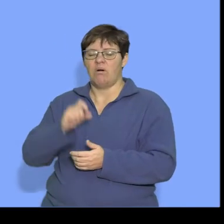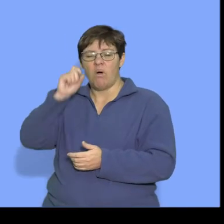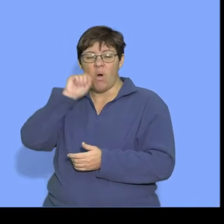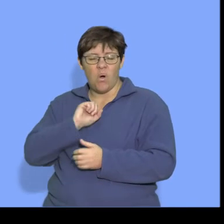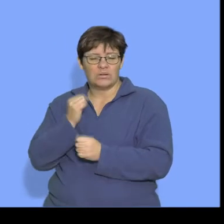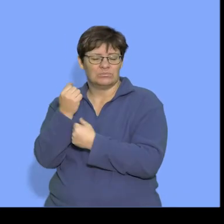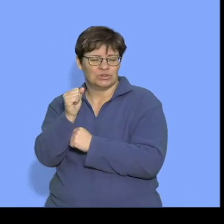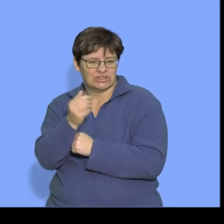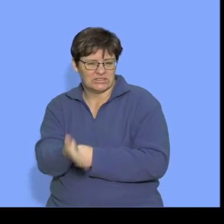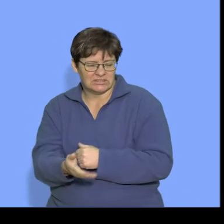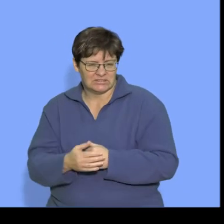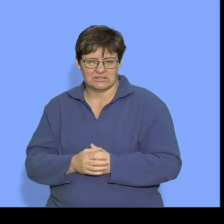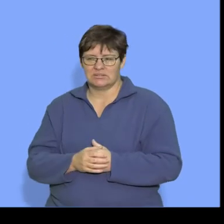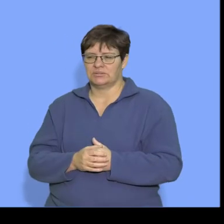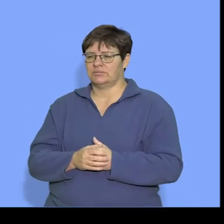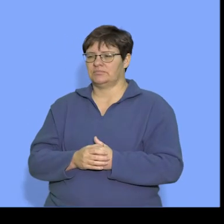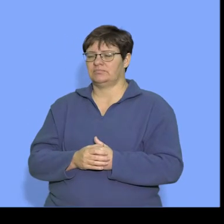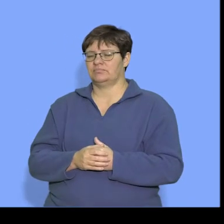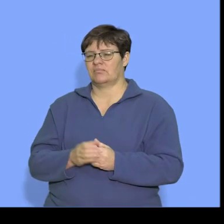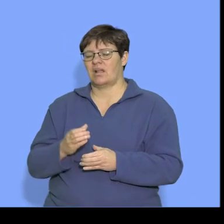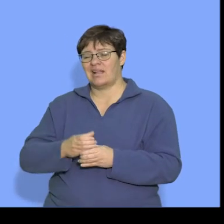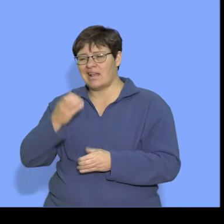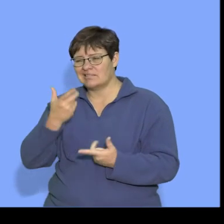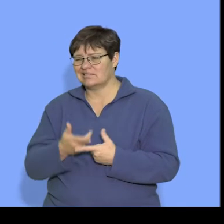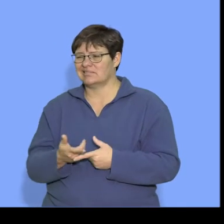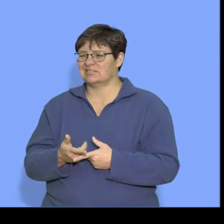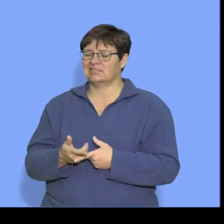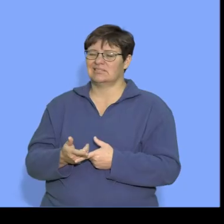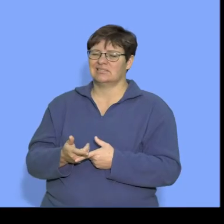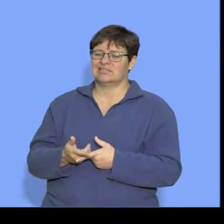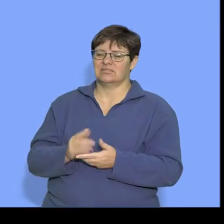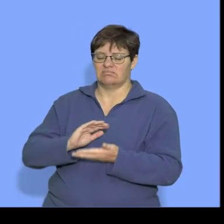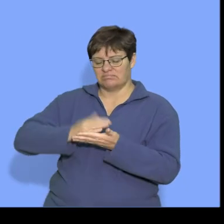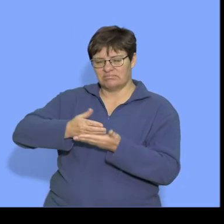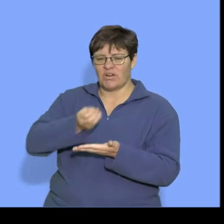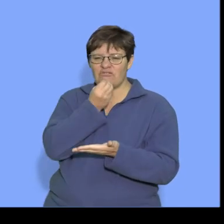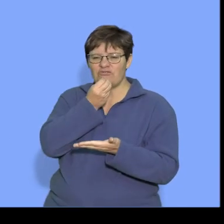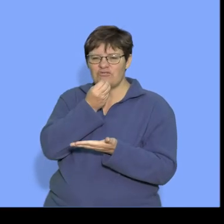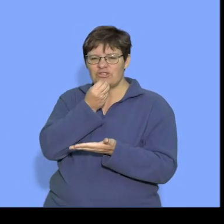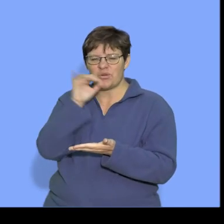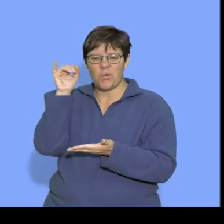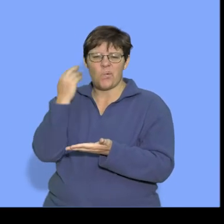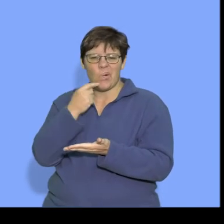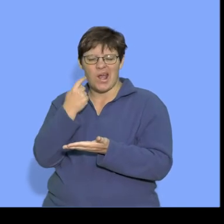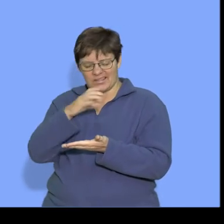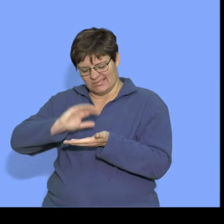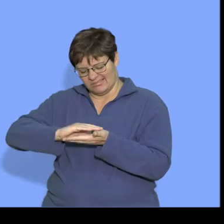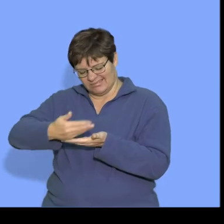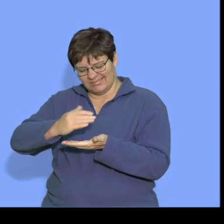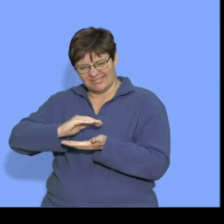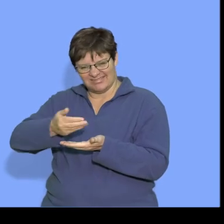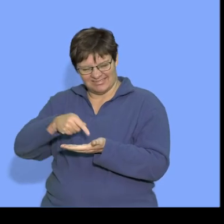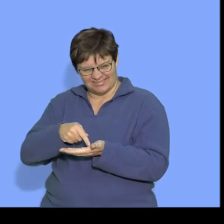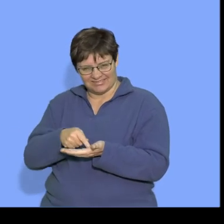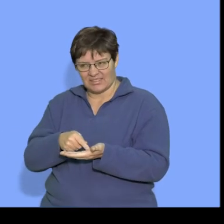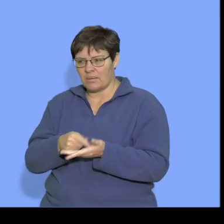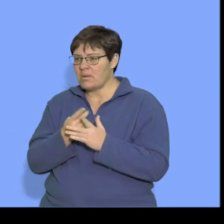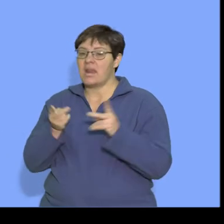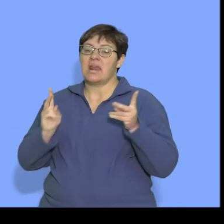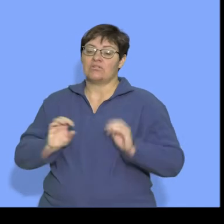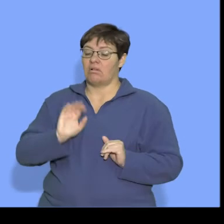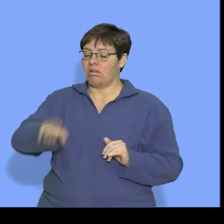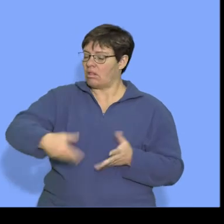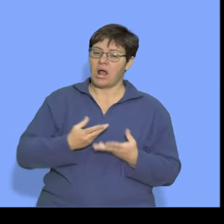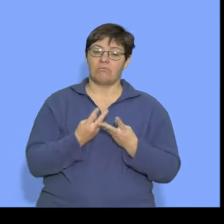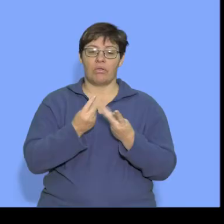old machines, styrofoam containers, and other substances that cannot naturally break down